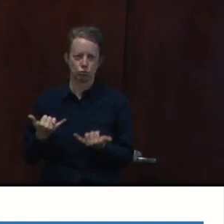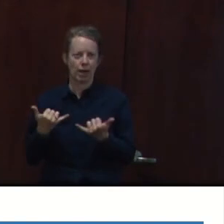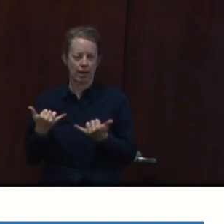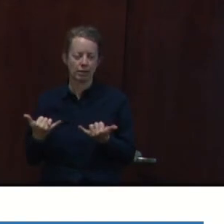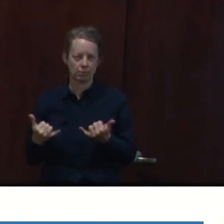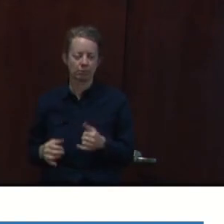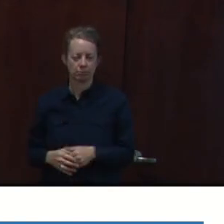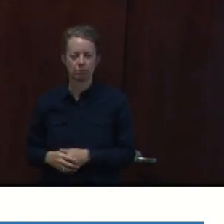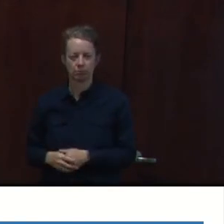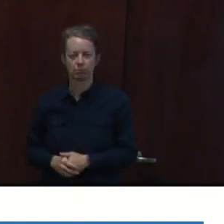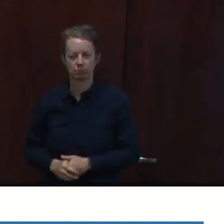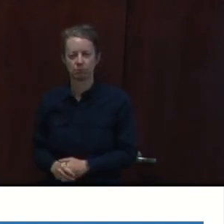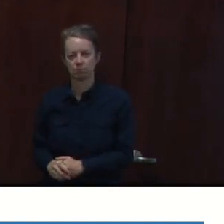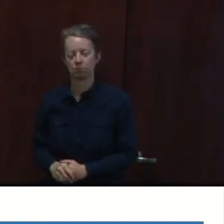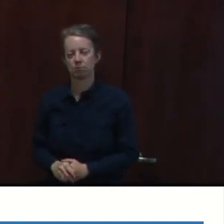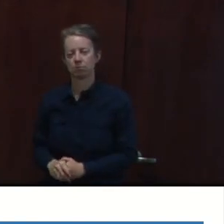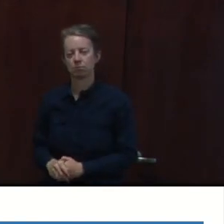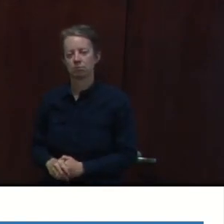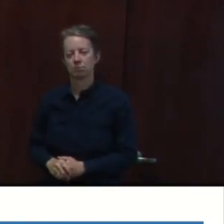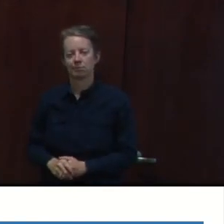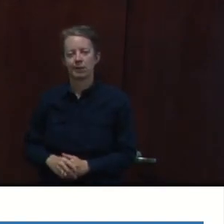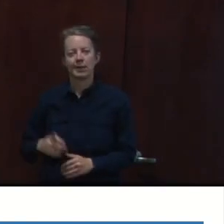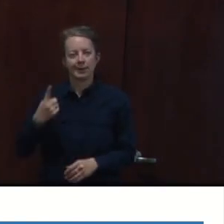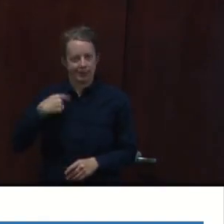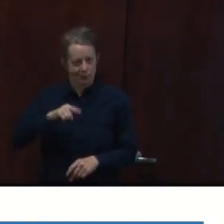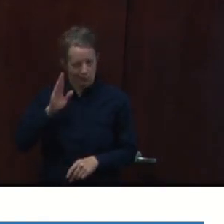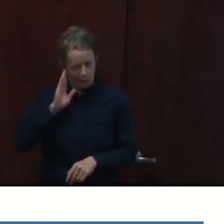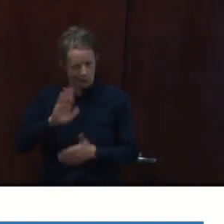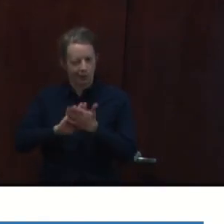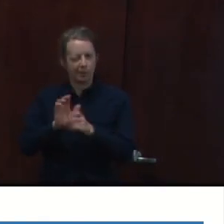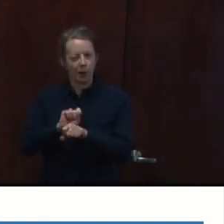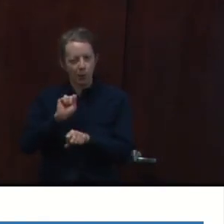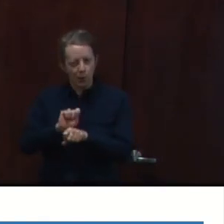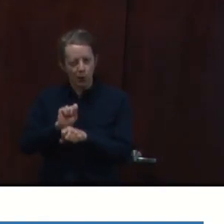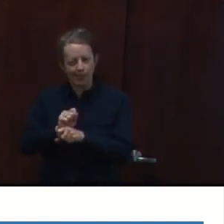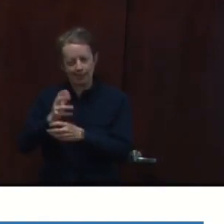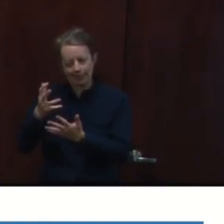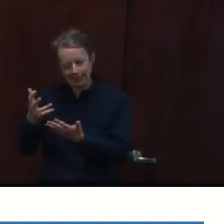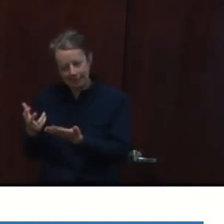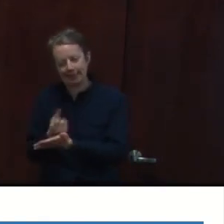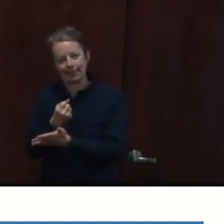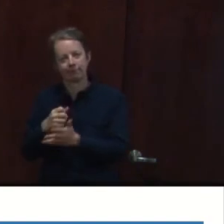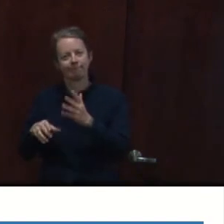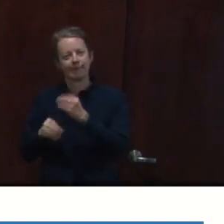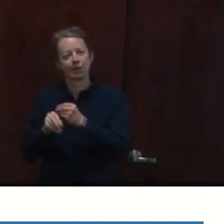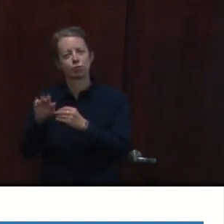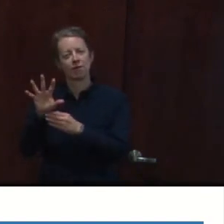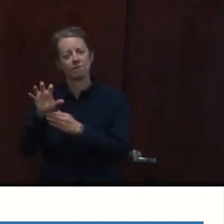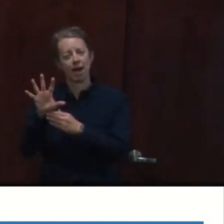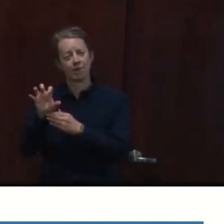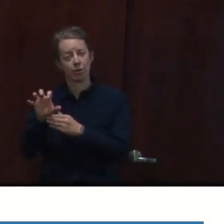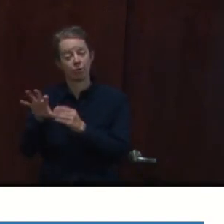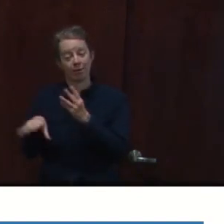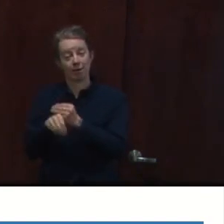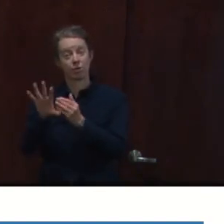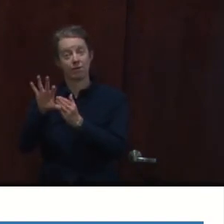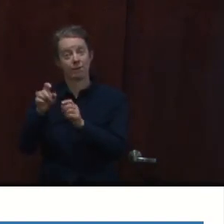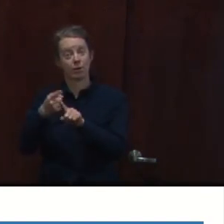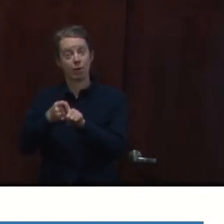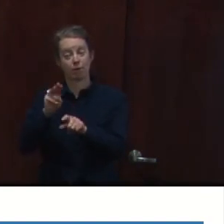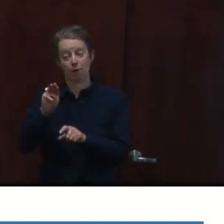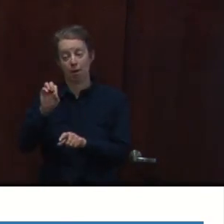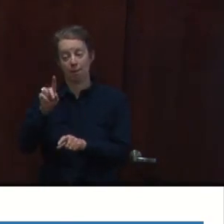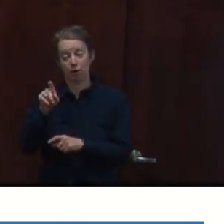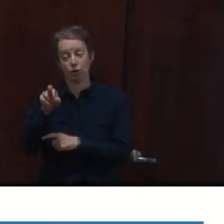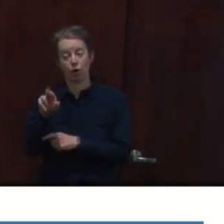today, and we will be working to utilize that 500 Moderna doses